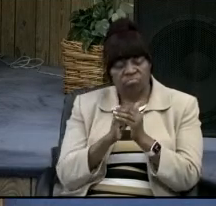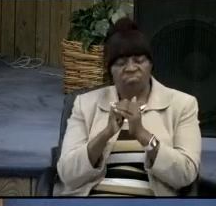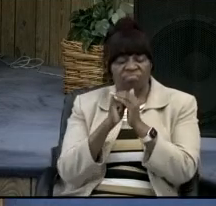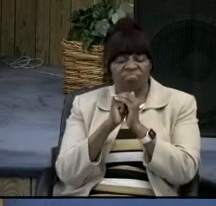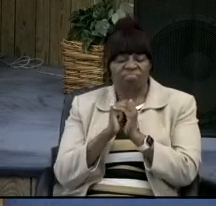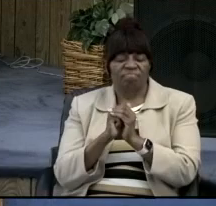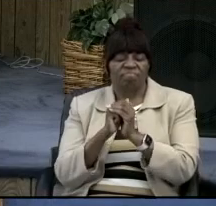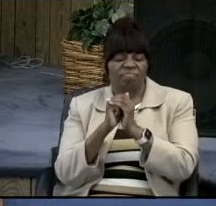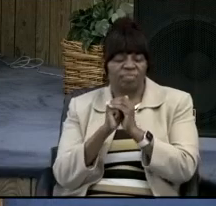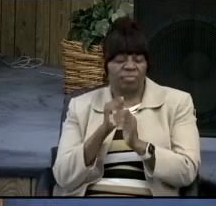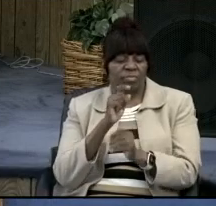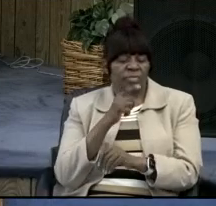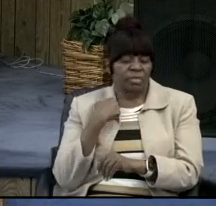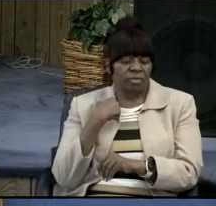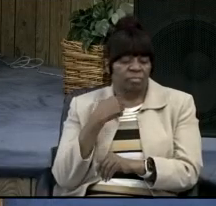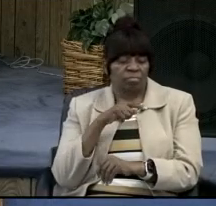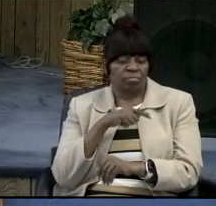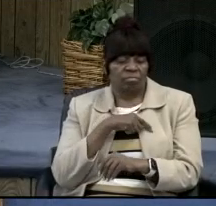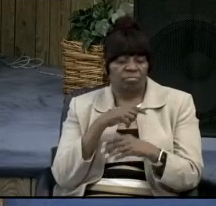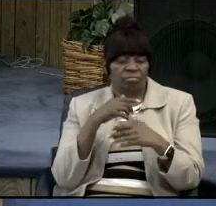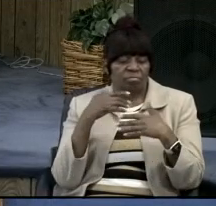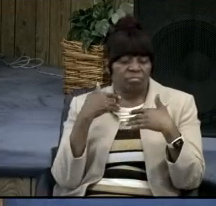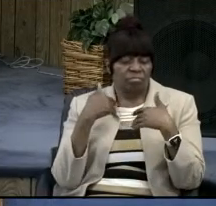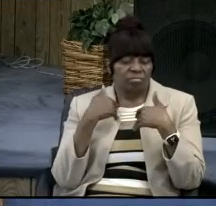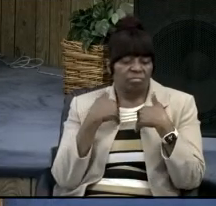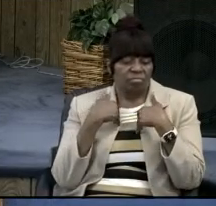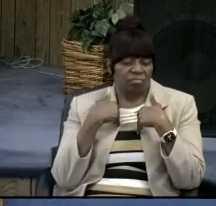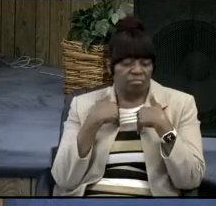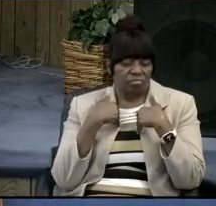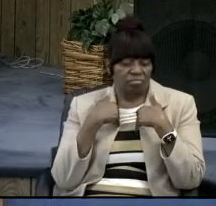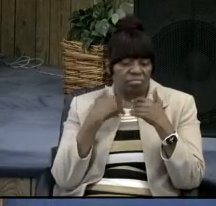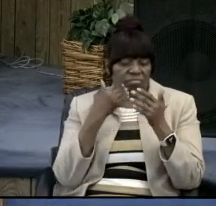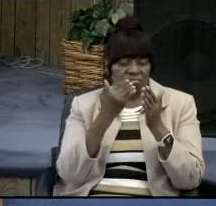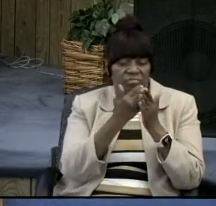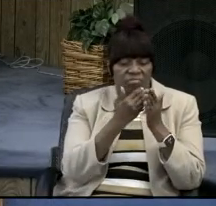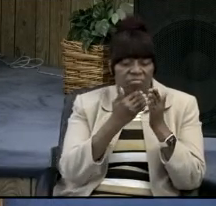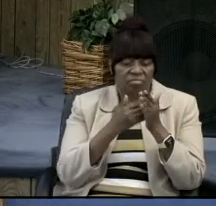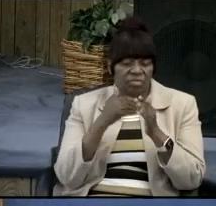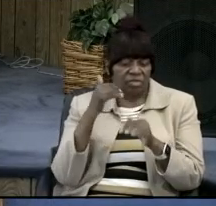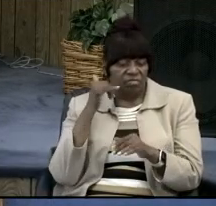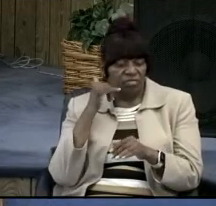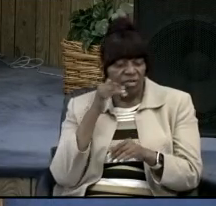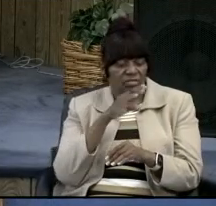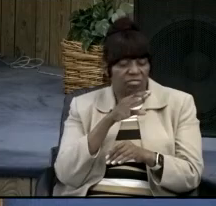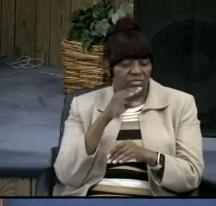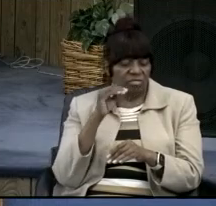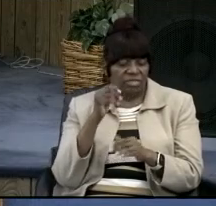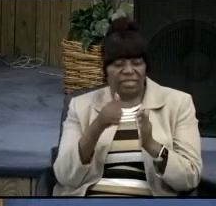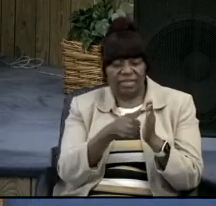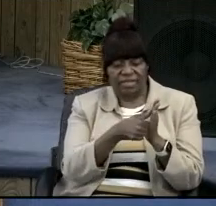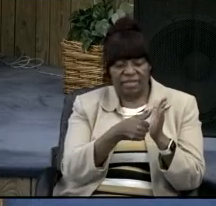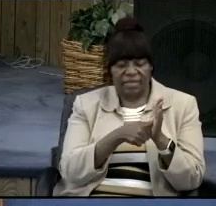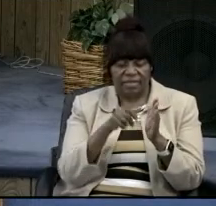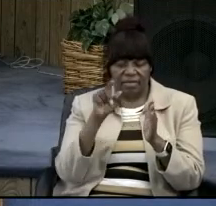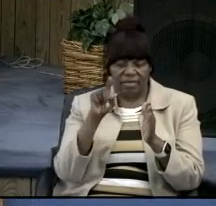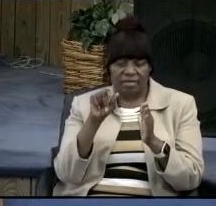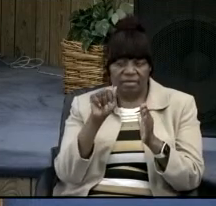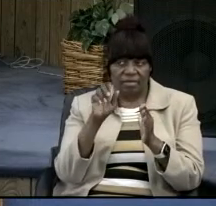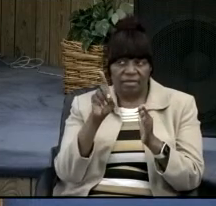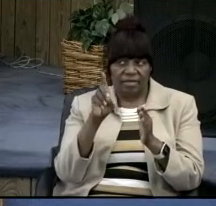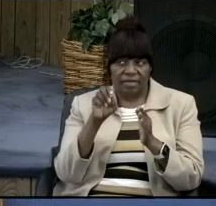many gadgets and toys, and we can predict the weather for months on out. And we begin to think